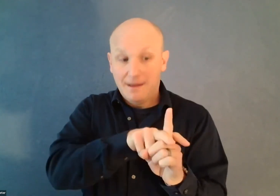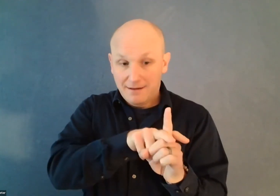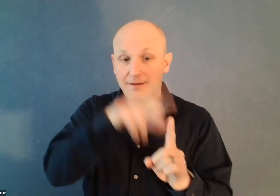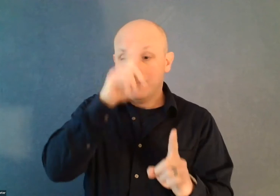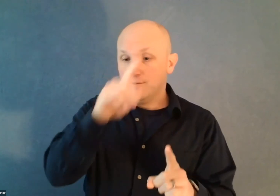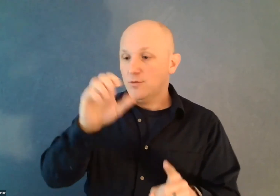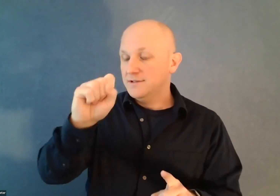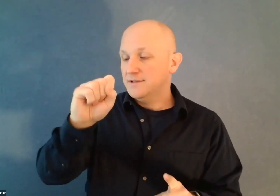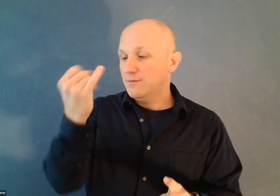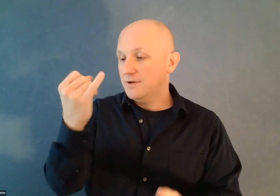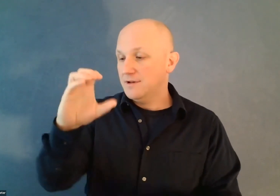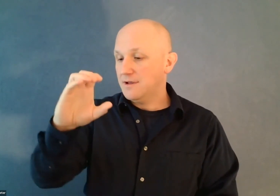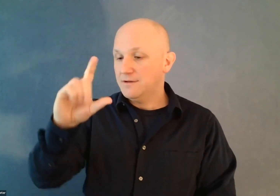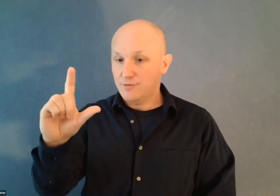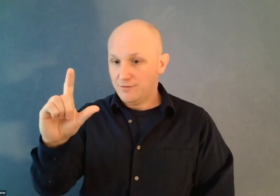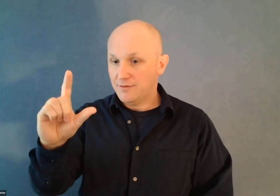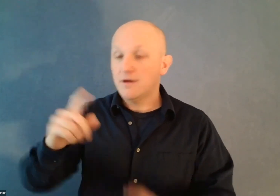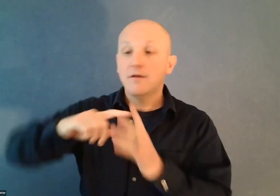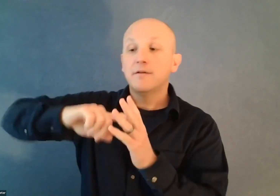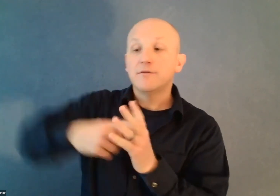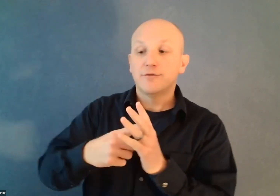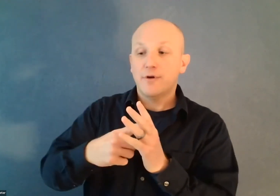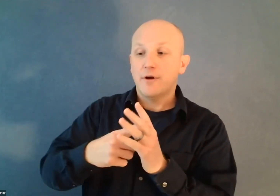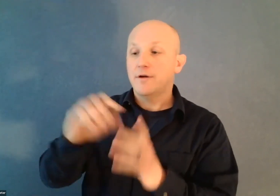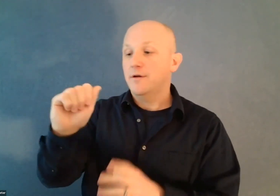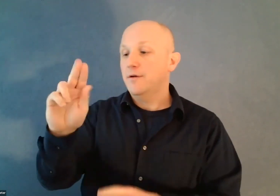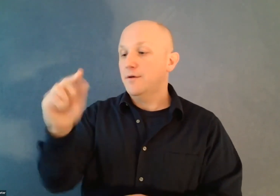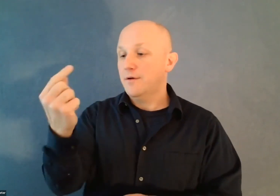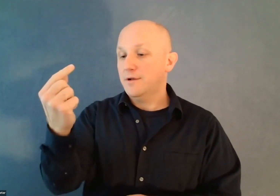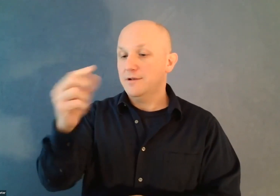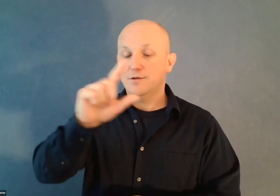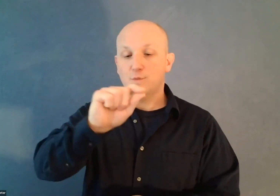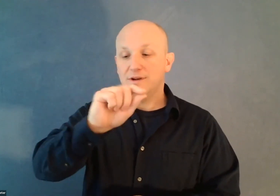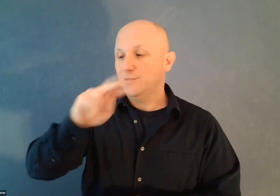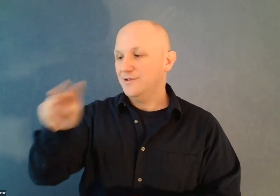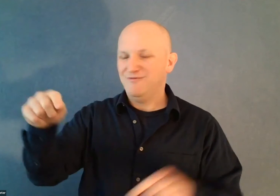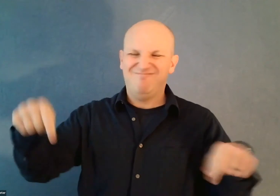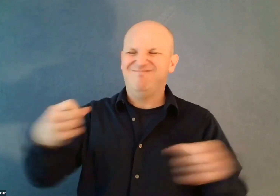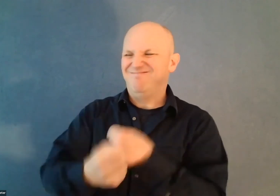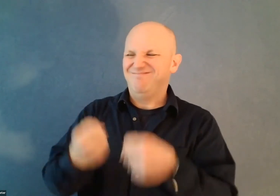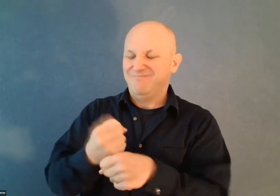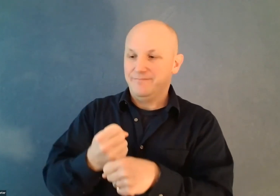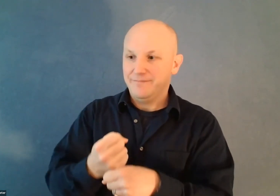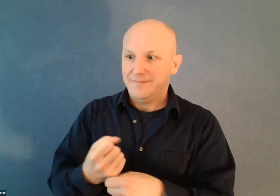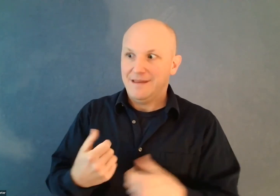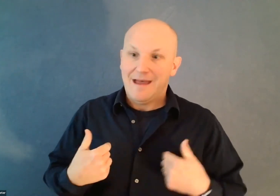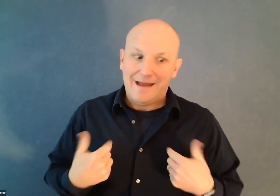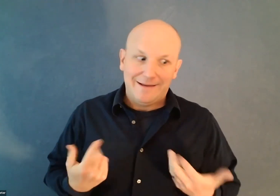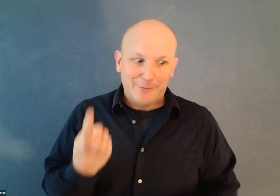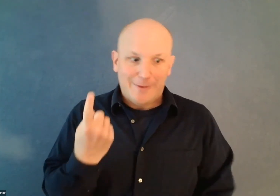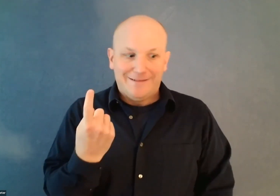Joaquin College of Law to start in August of 2022, which is this year now. I am one of those people that